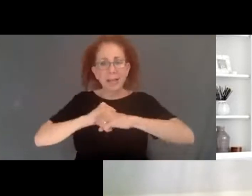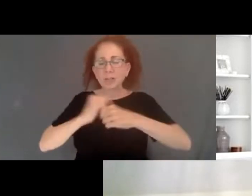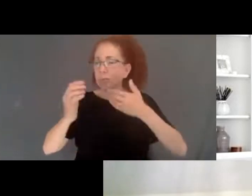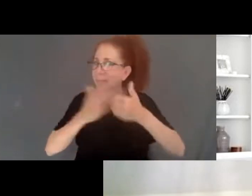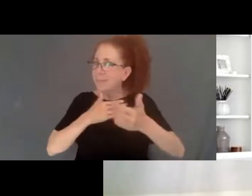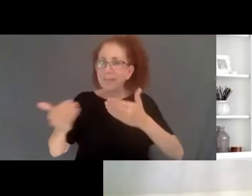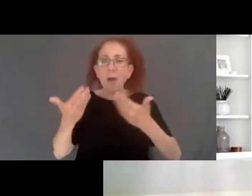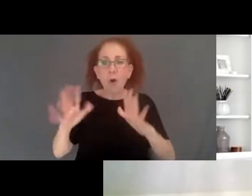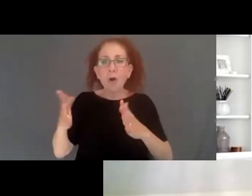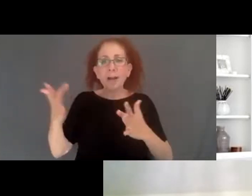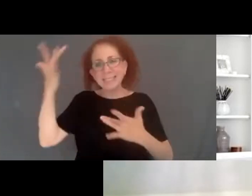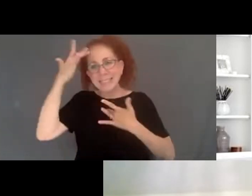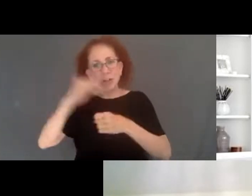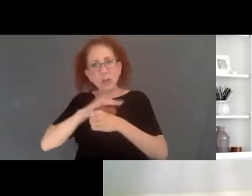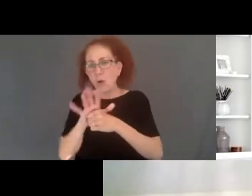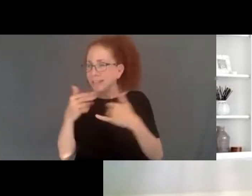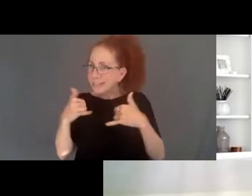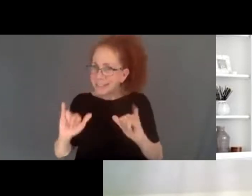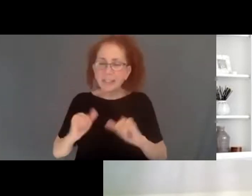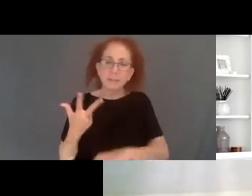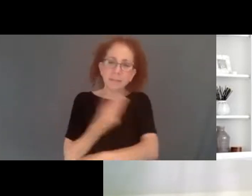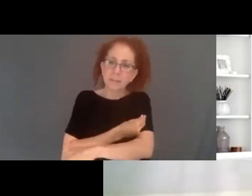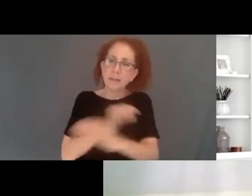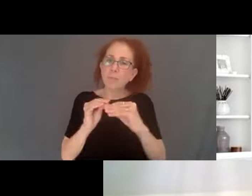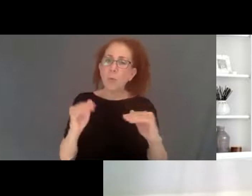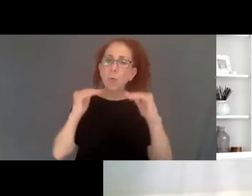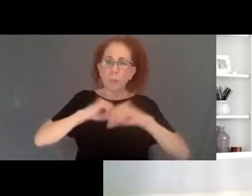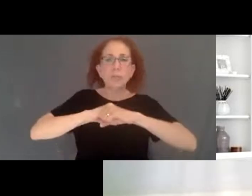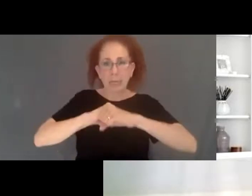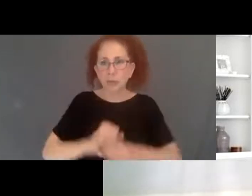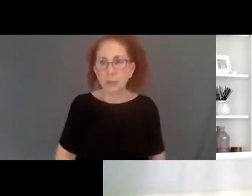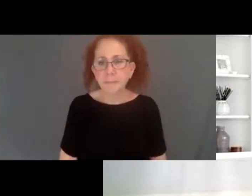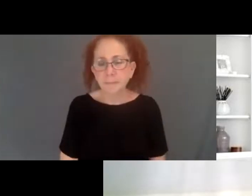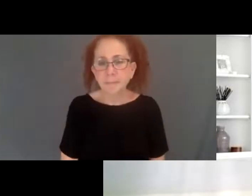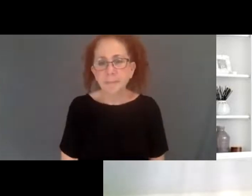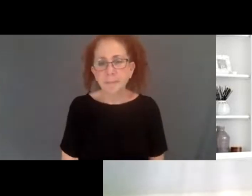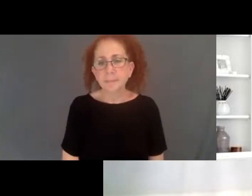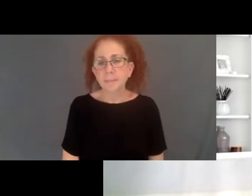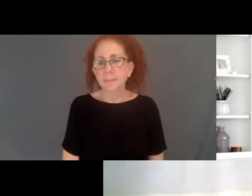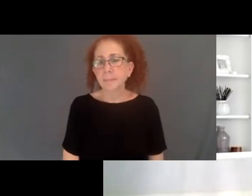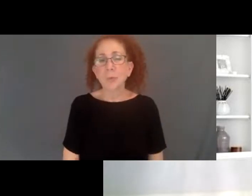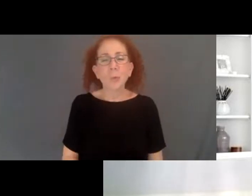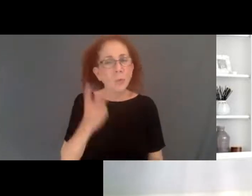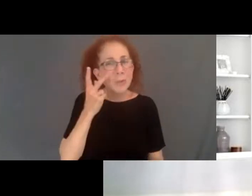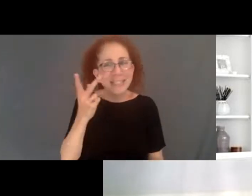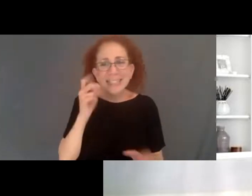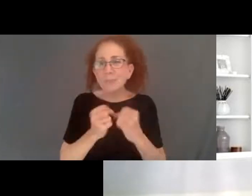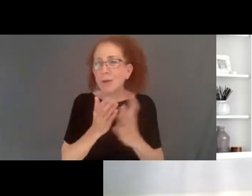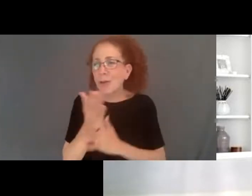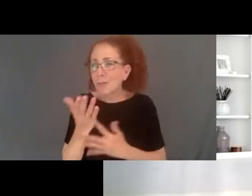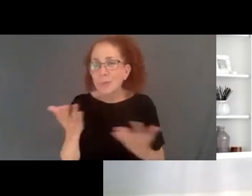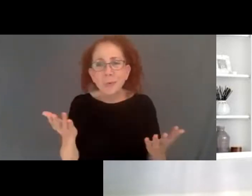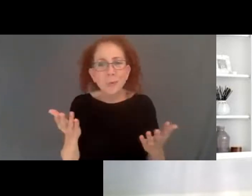infected before. we see breakthrough cases, we see